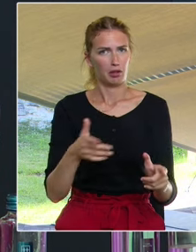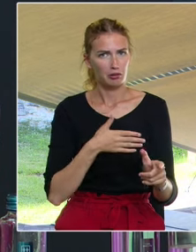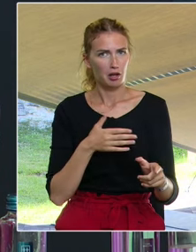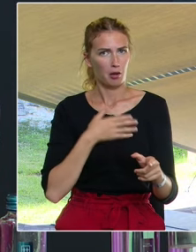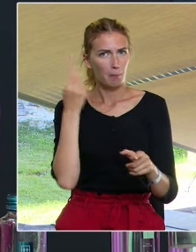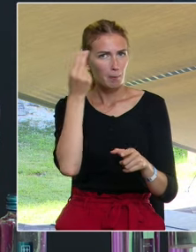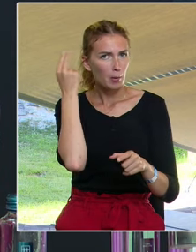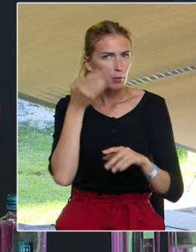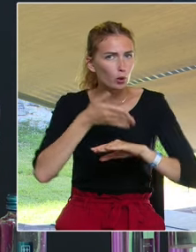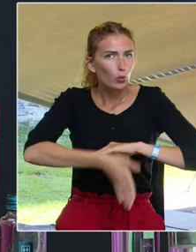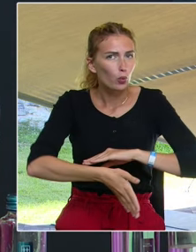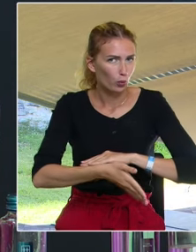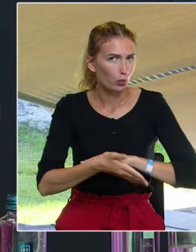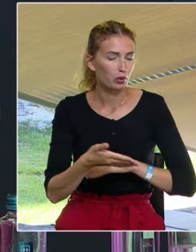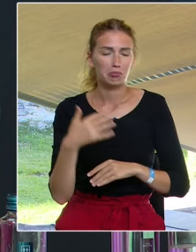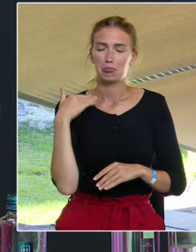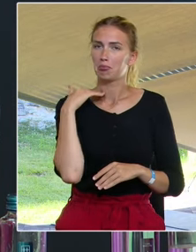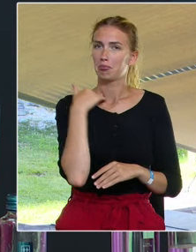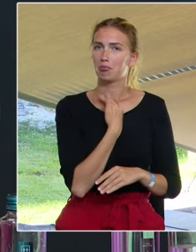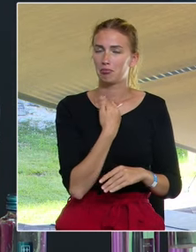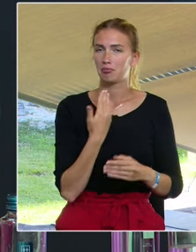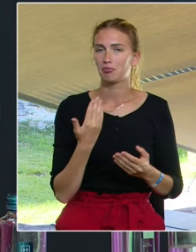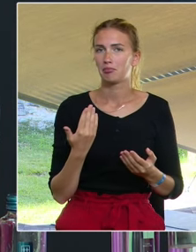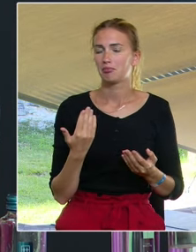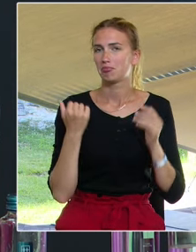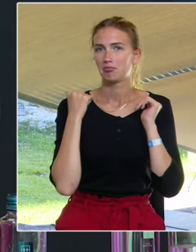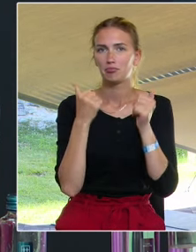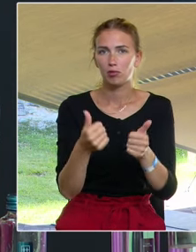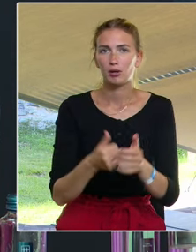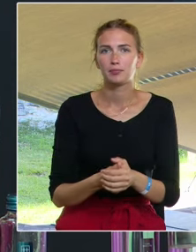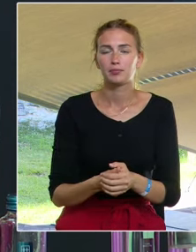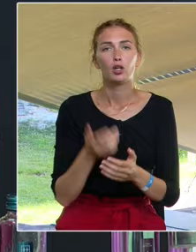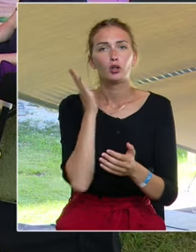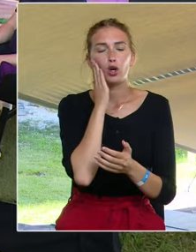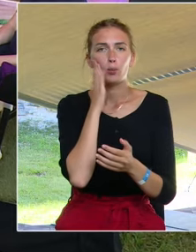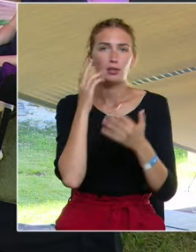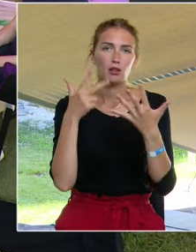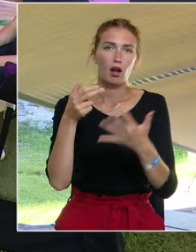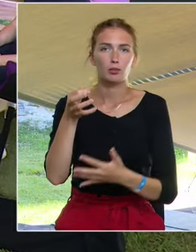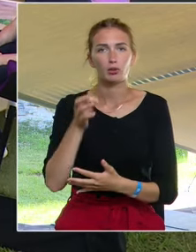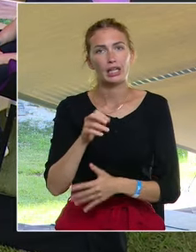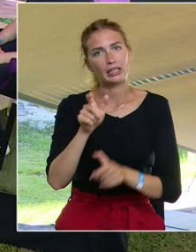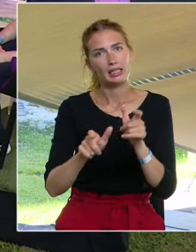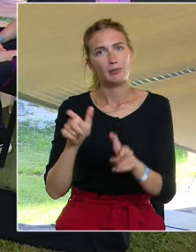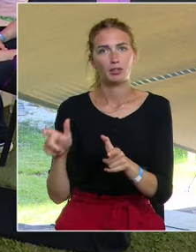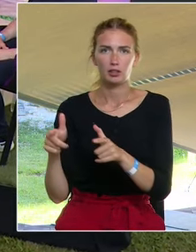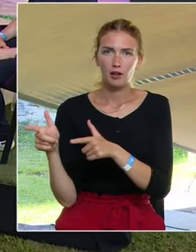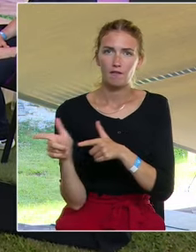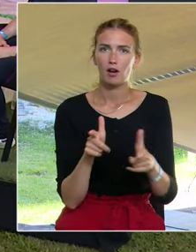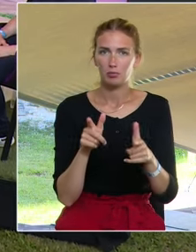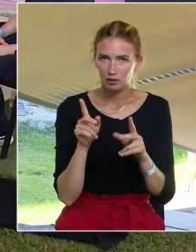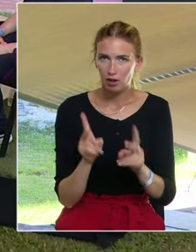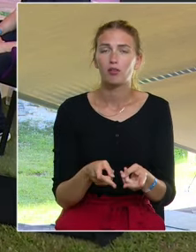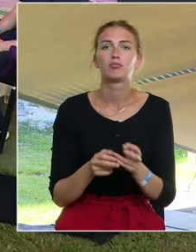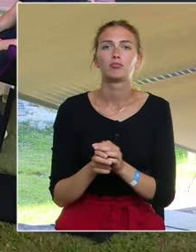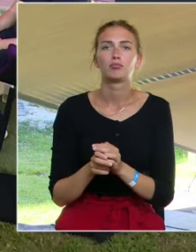more. So, wow, that's great. And about 8% people are ready to do that as well.